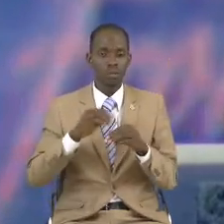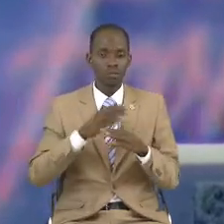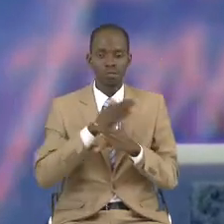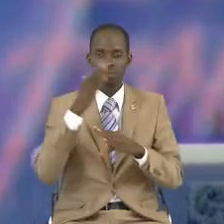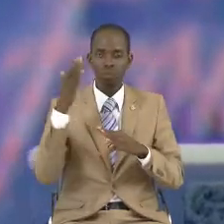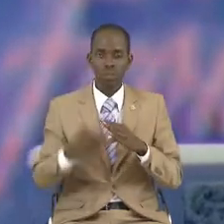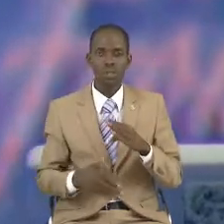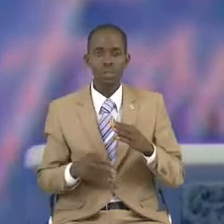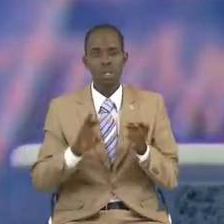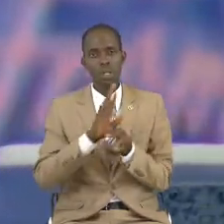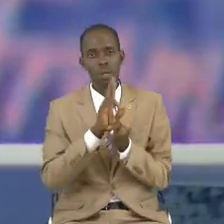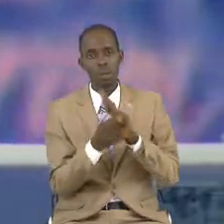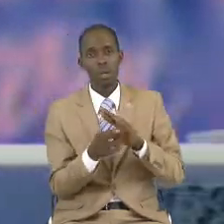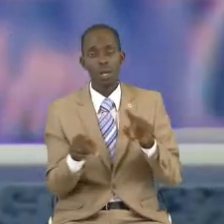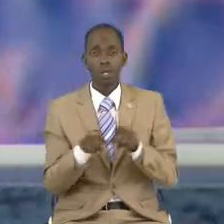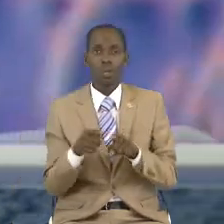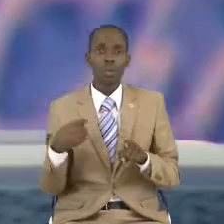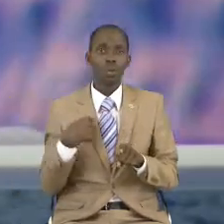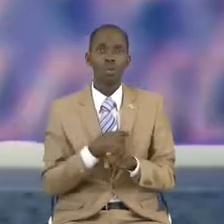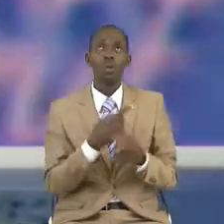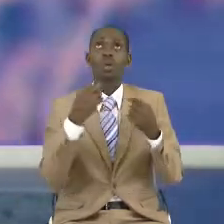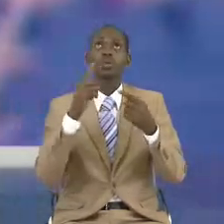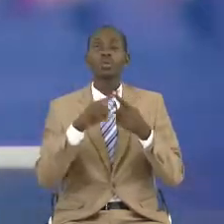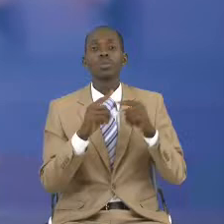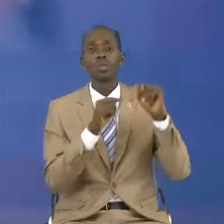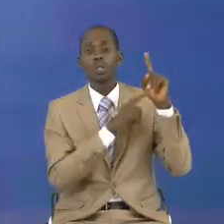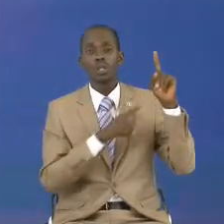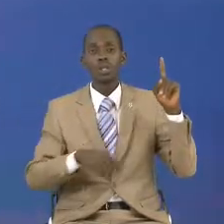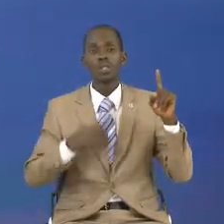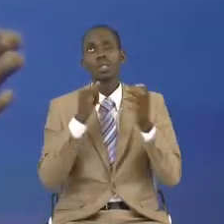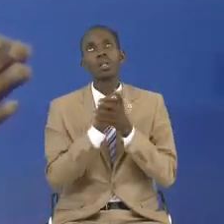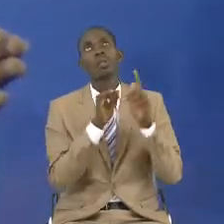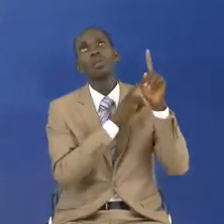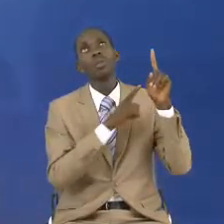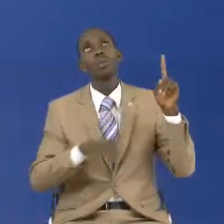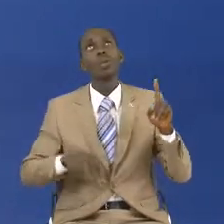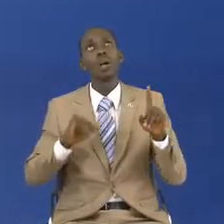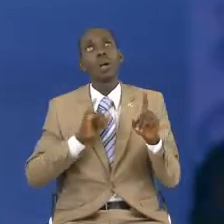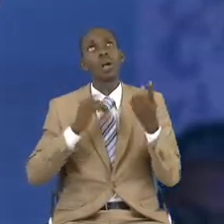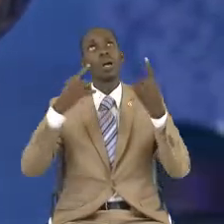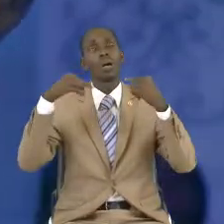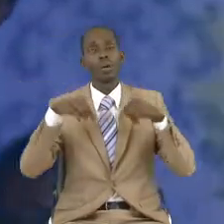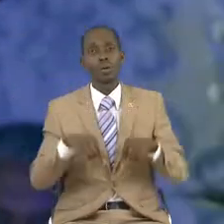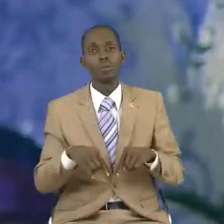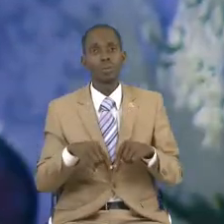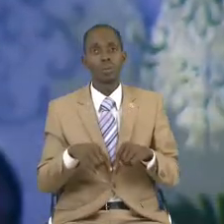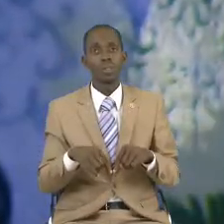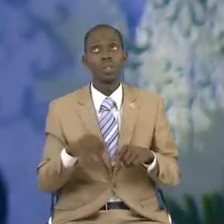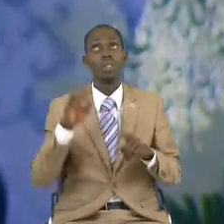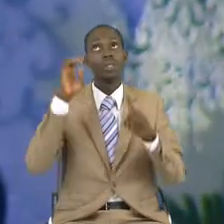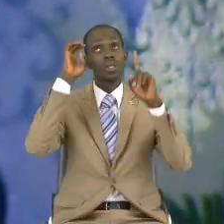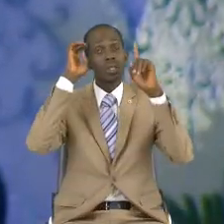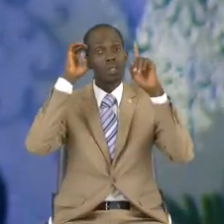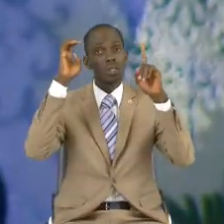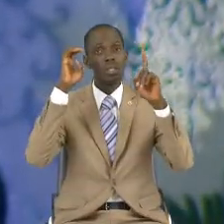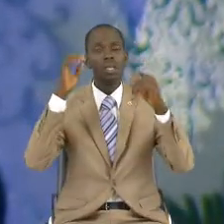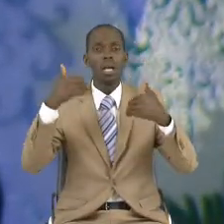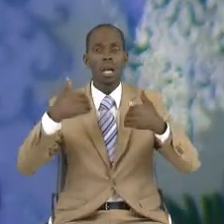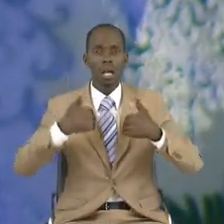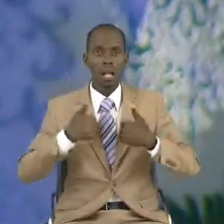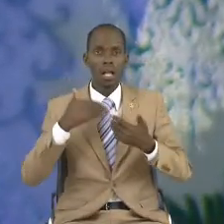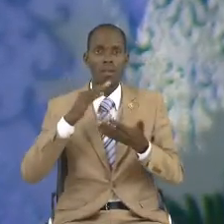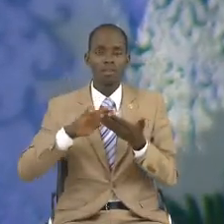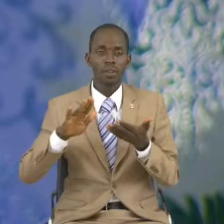we come to the lord saying lord i come he asks forgiveness for every